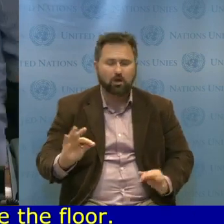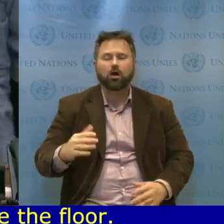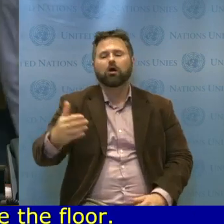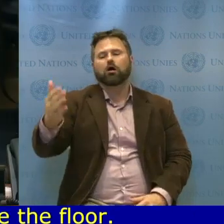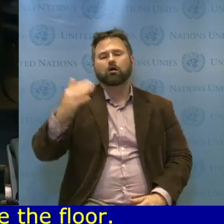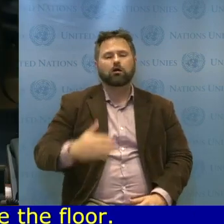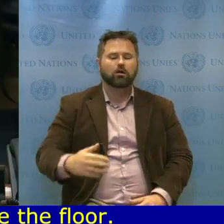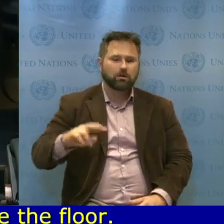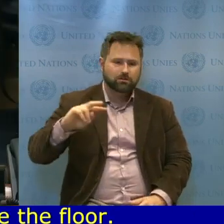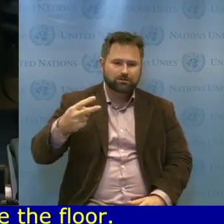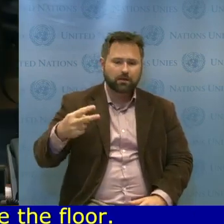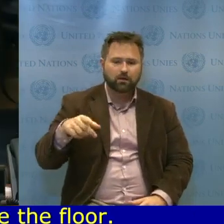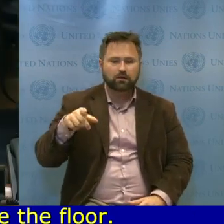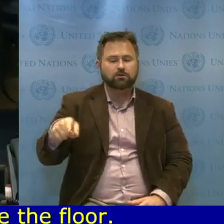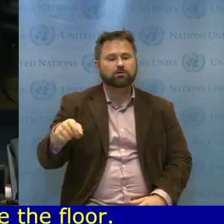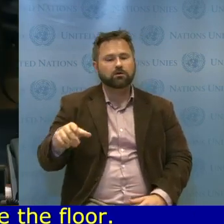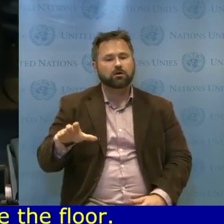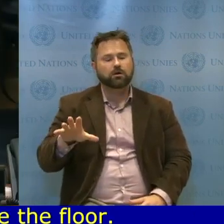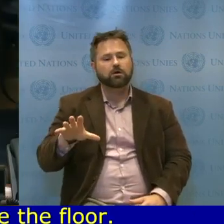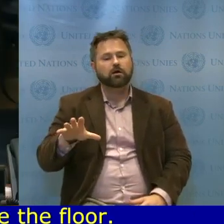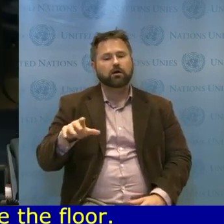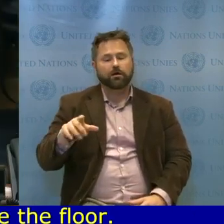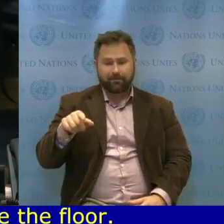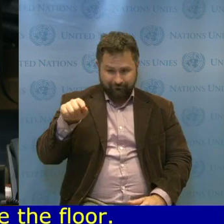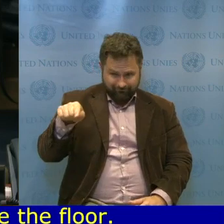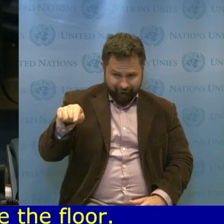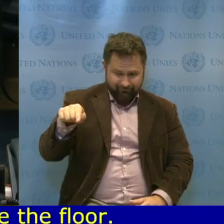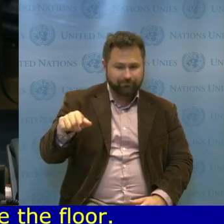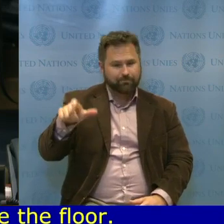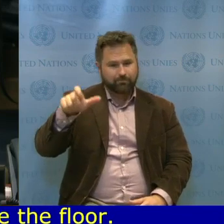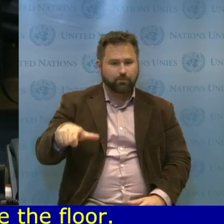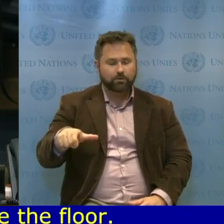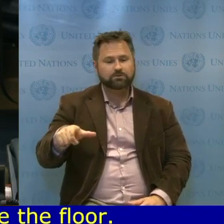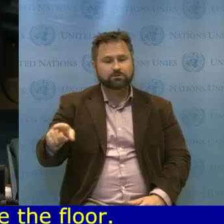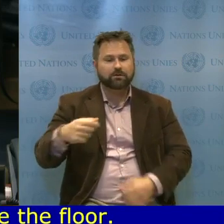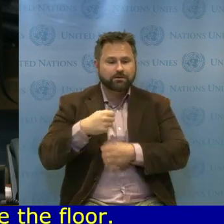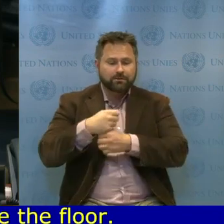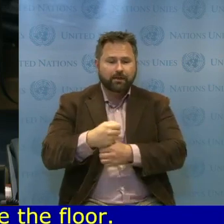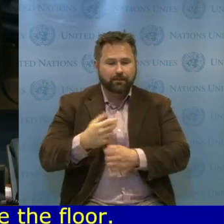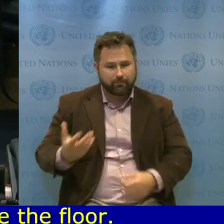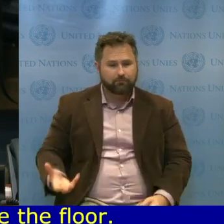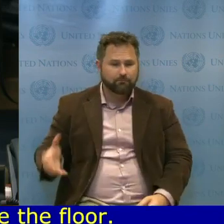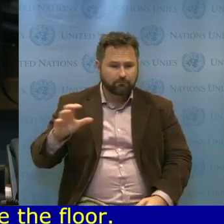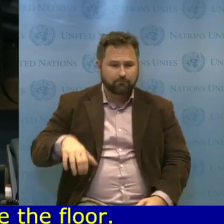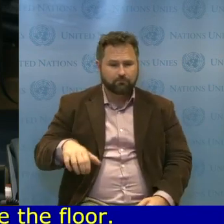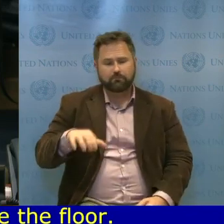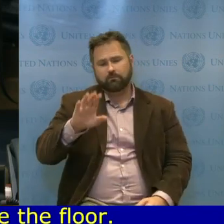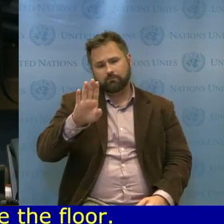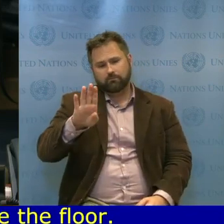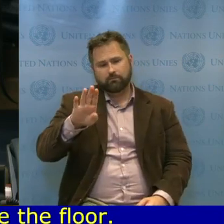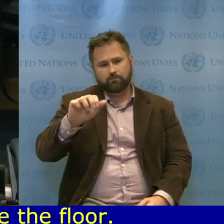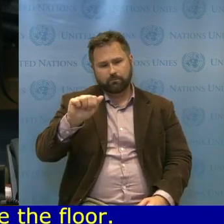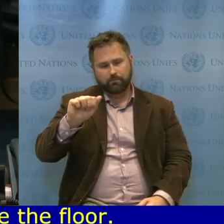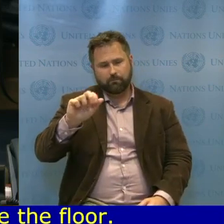delegate. From I recognise a delegate from Bangladesh. I kindly invite you to take the